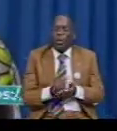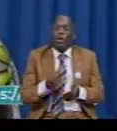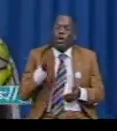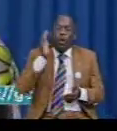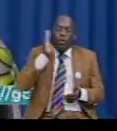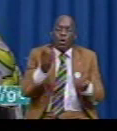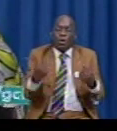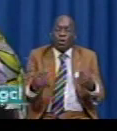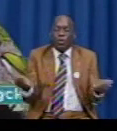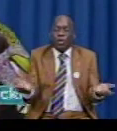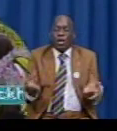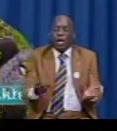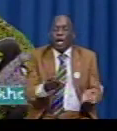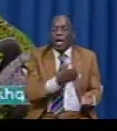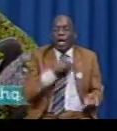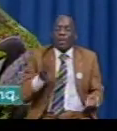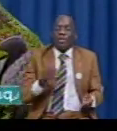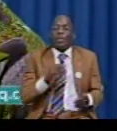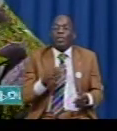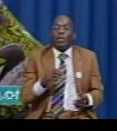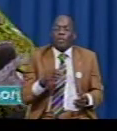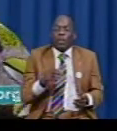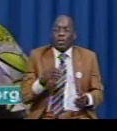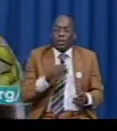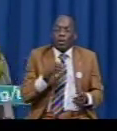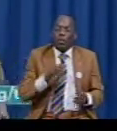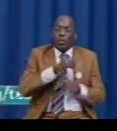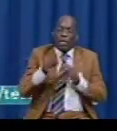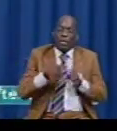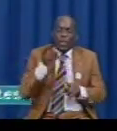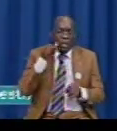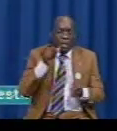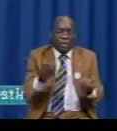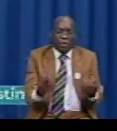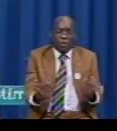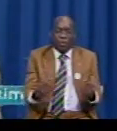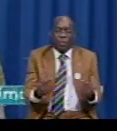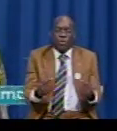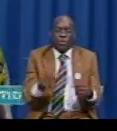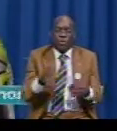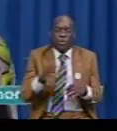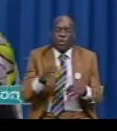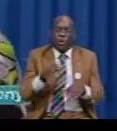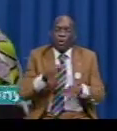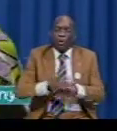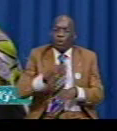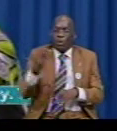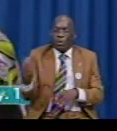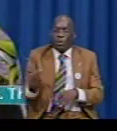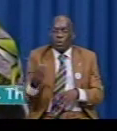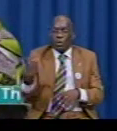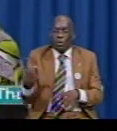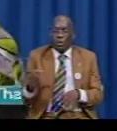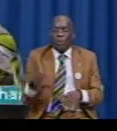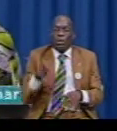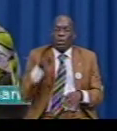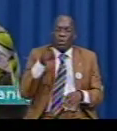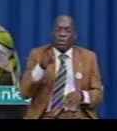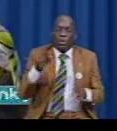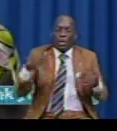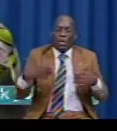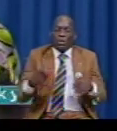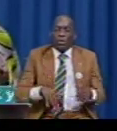ri. Igba lati mi na gba, igba temi na ba di Ibadan. Bo n gbo di ijo yen mo ni feeling re. Mo se di